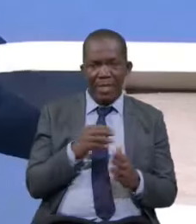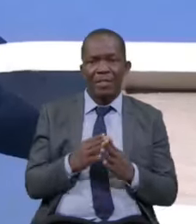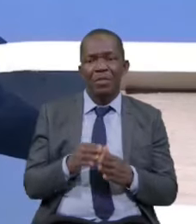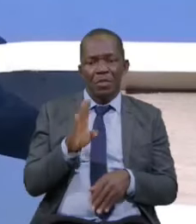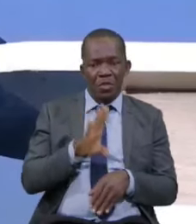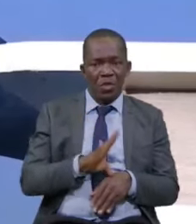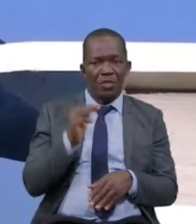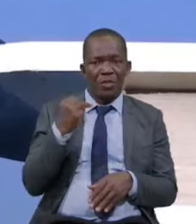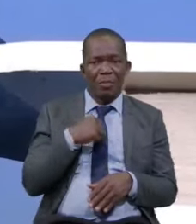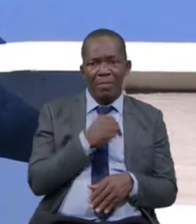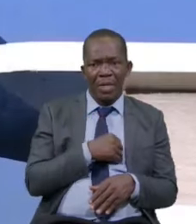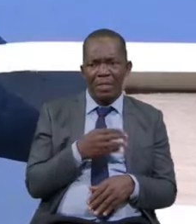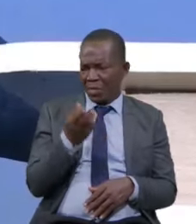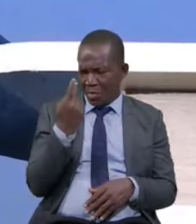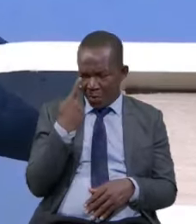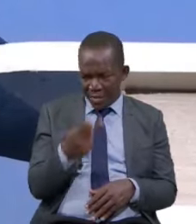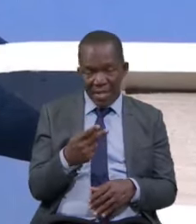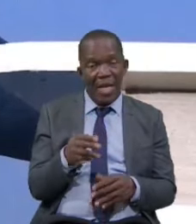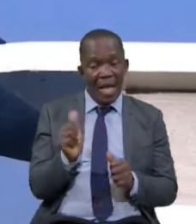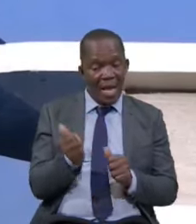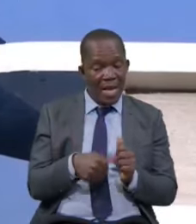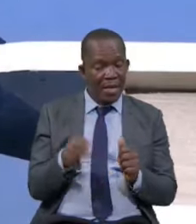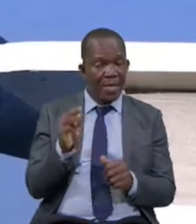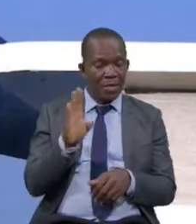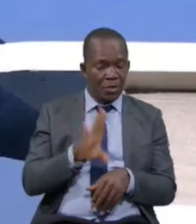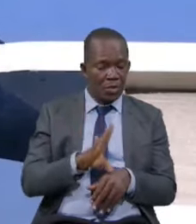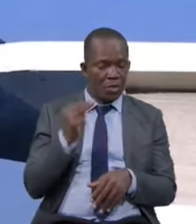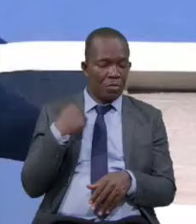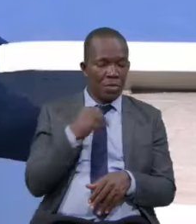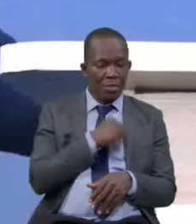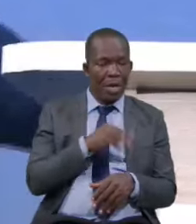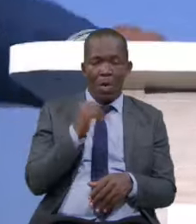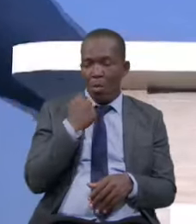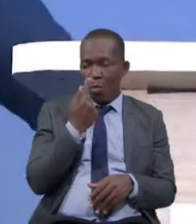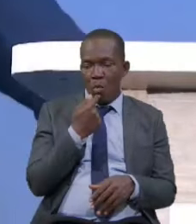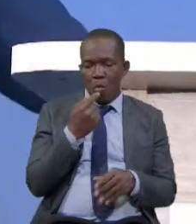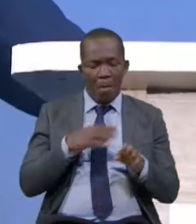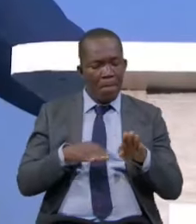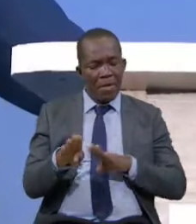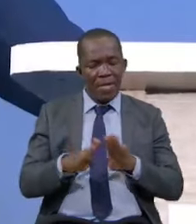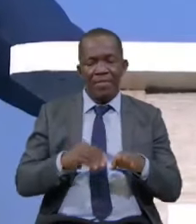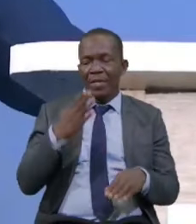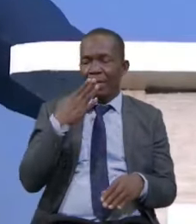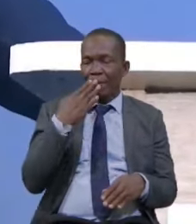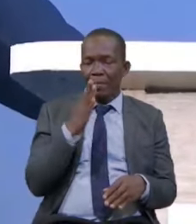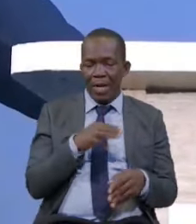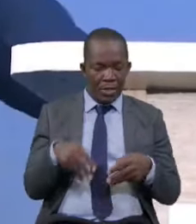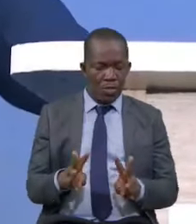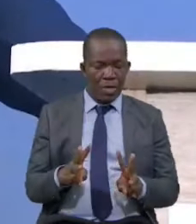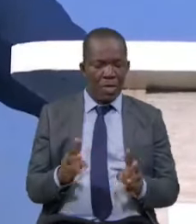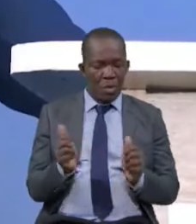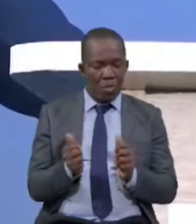illicit, illegal way with a woman, you couldn't say, be